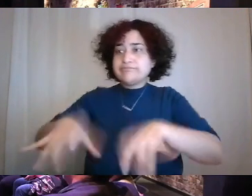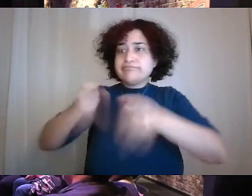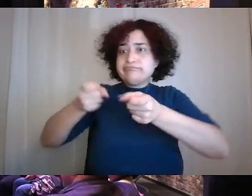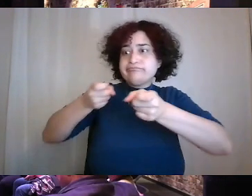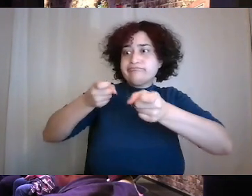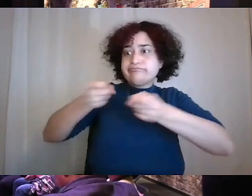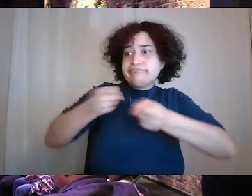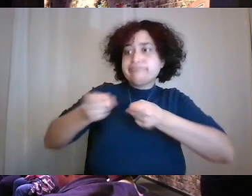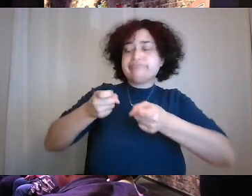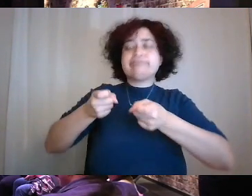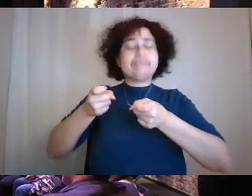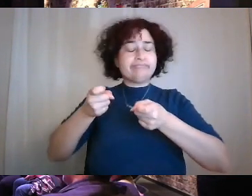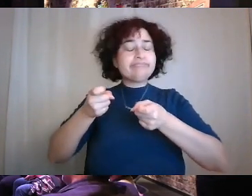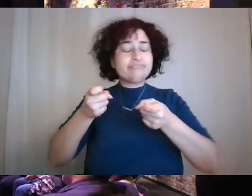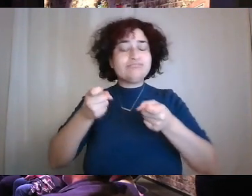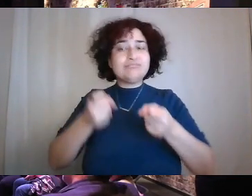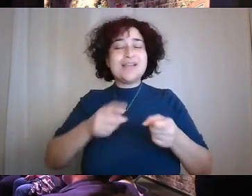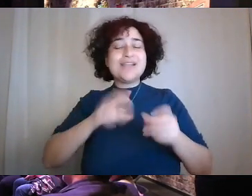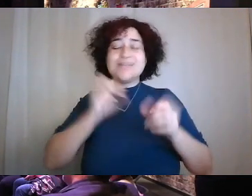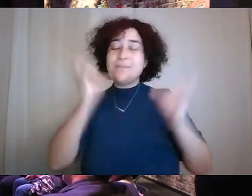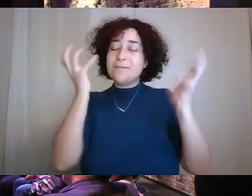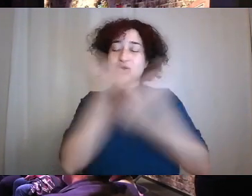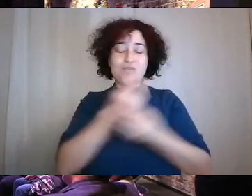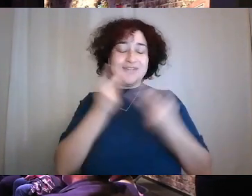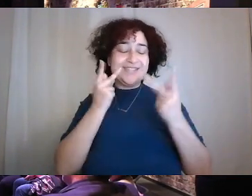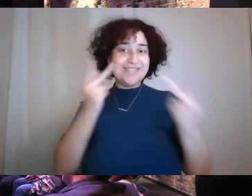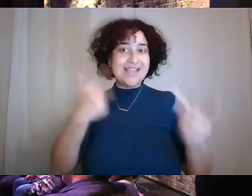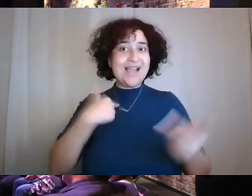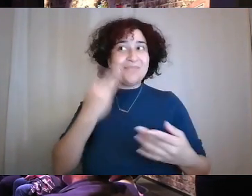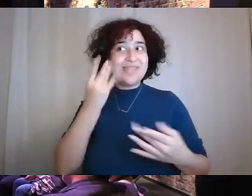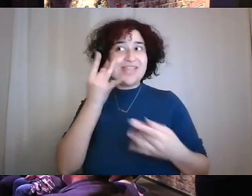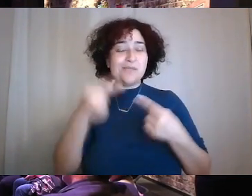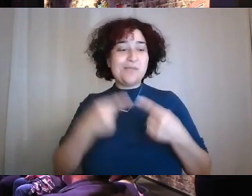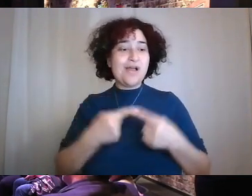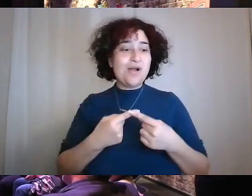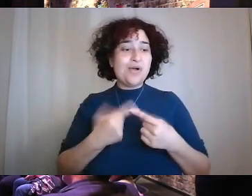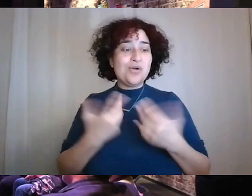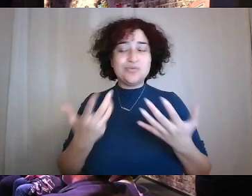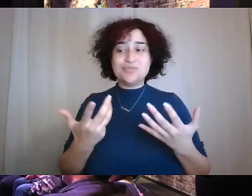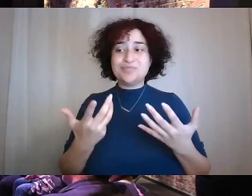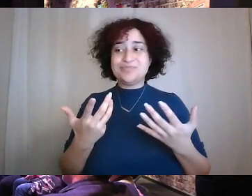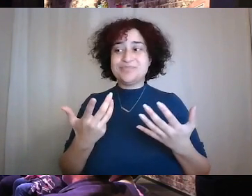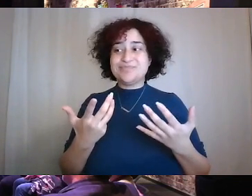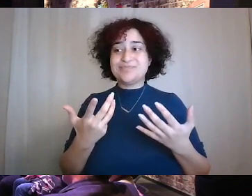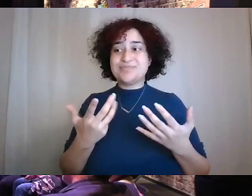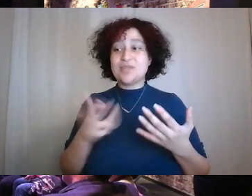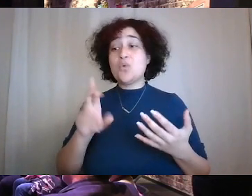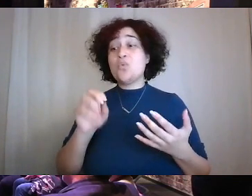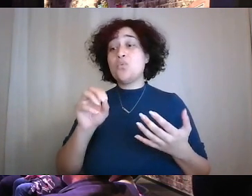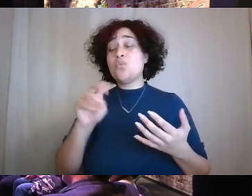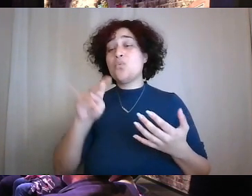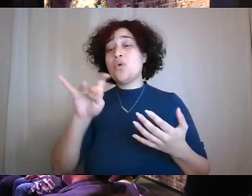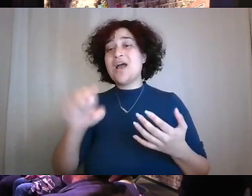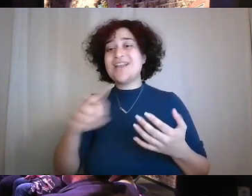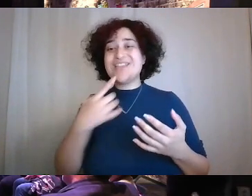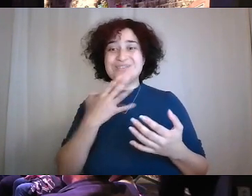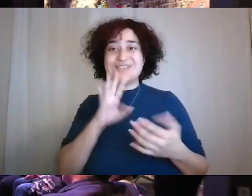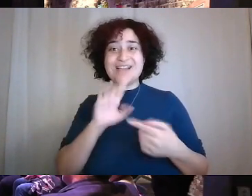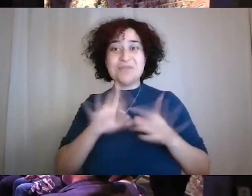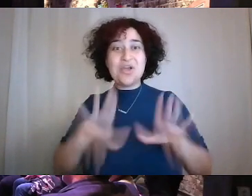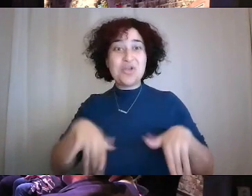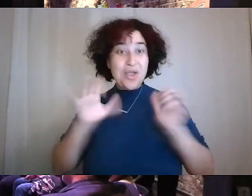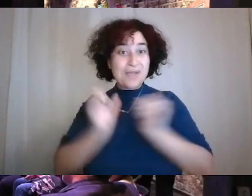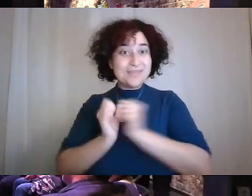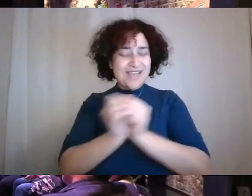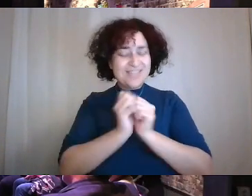It's gorgeous to see. I'm thinking about, and Ronee, Penoi, you talked about growing up together. That's what this feels like. Like there's a sense